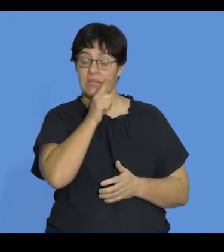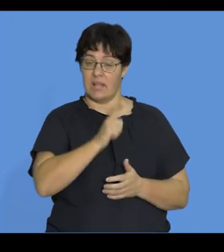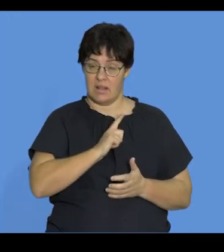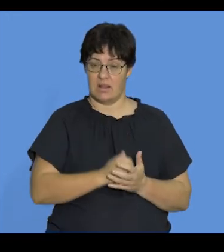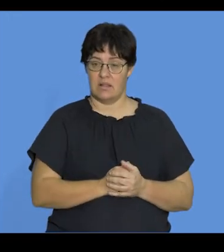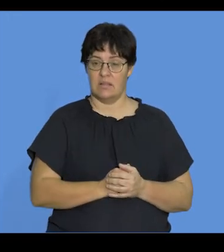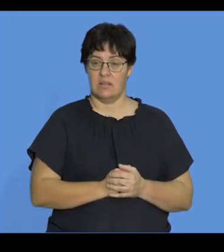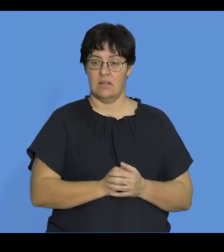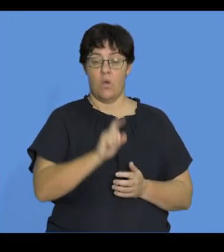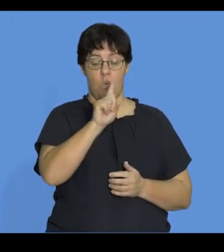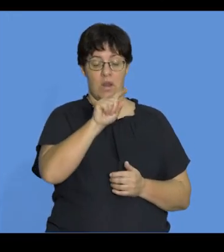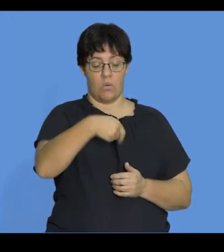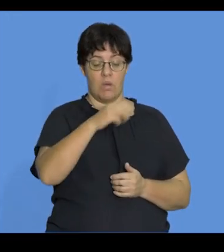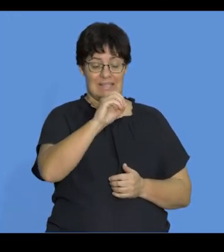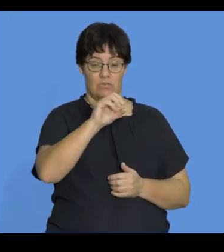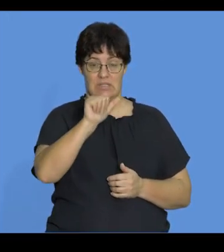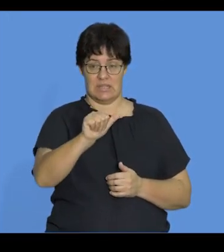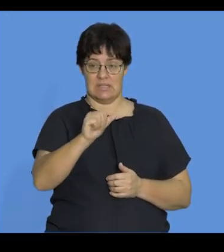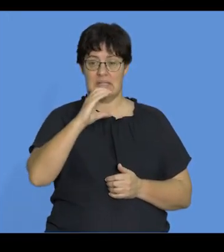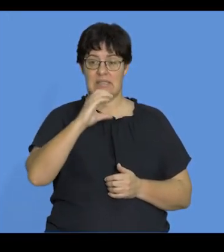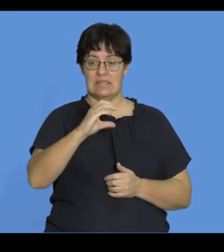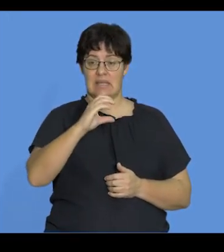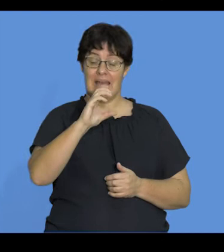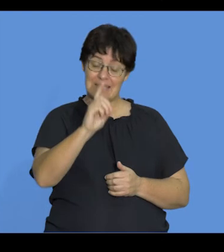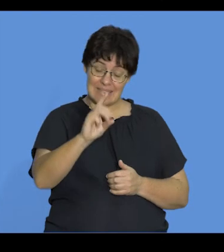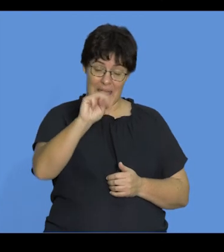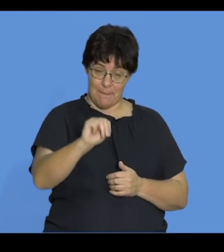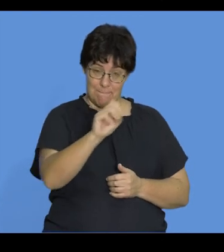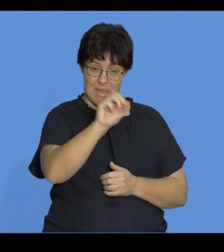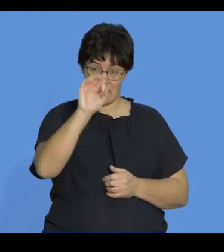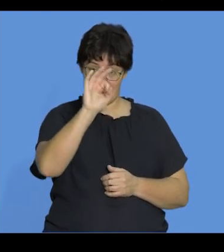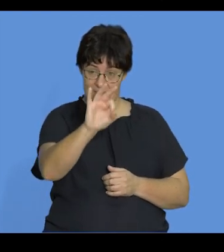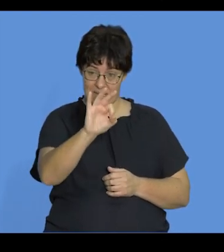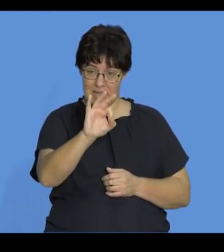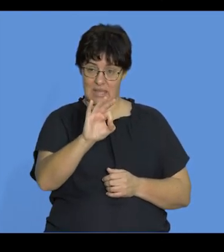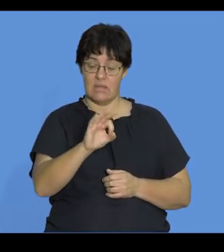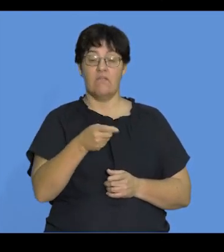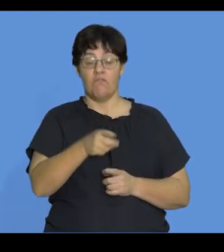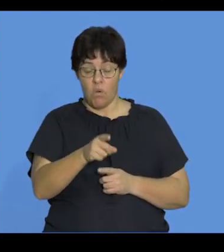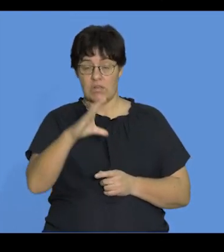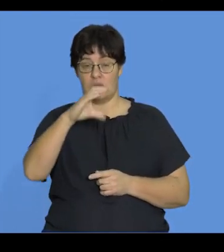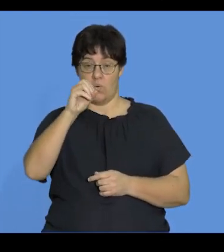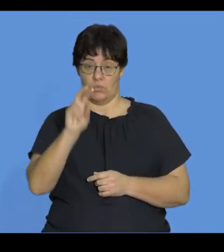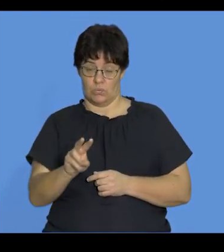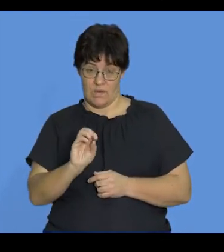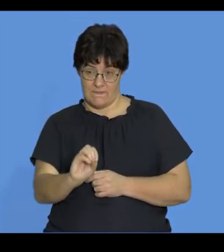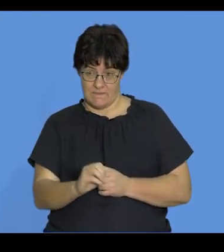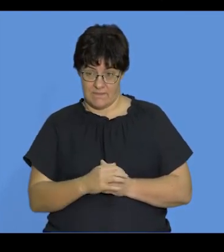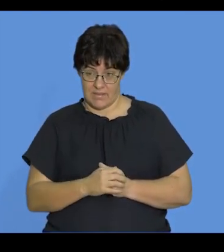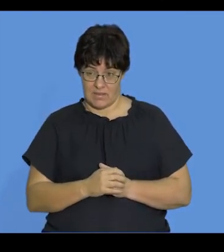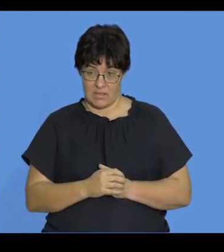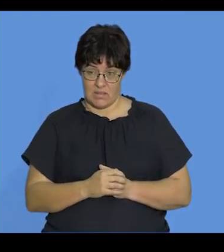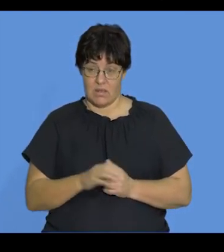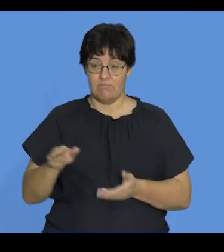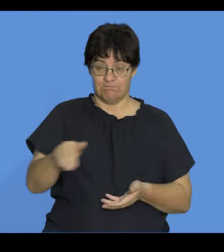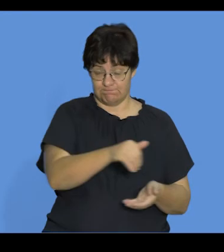told that there is 1.06 cubic decimeters of carbon dioxide which was collected, okay? Now we would ask